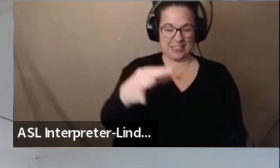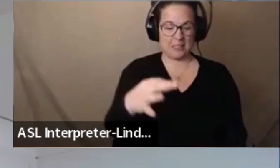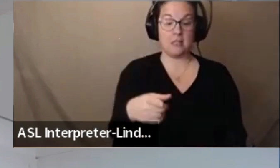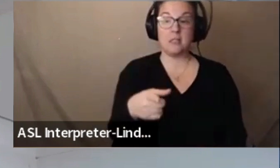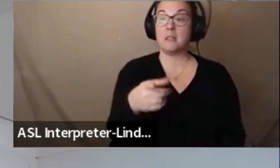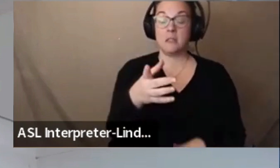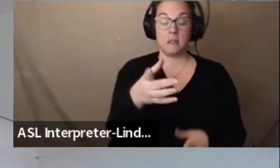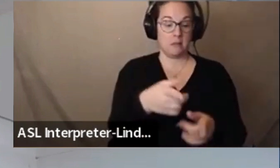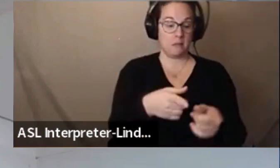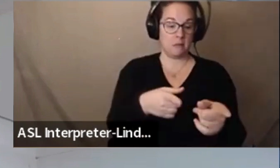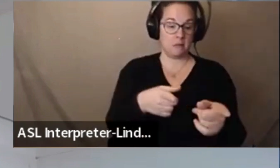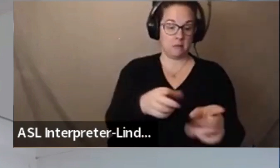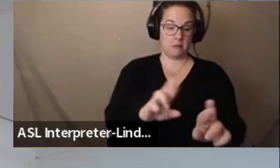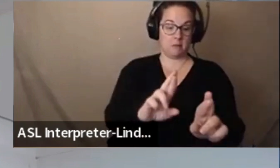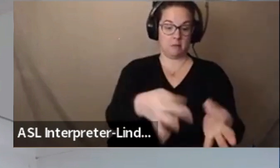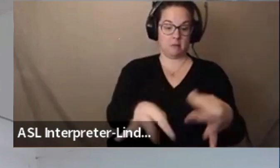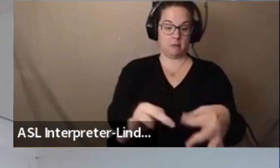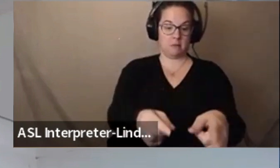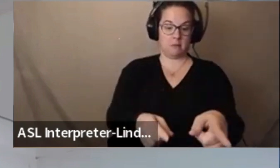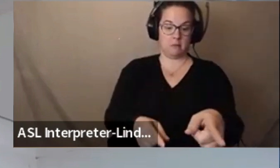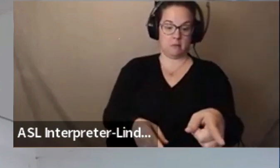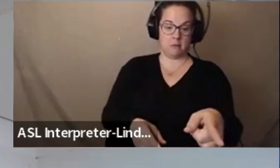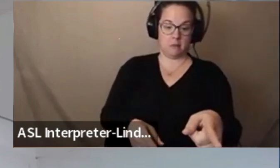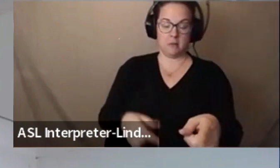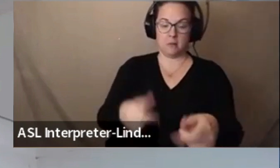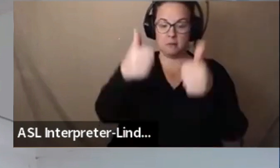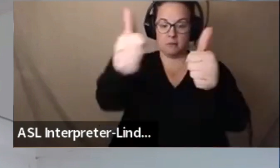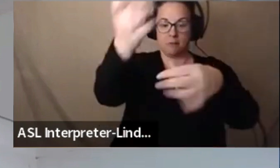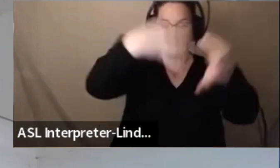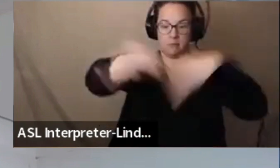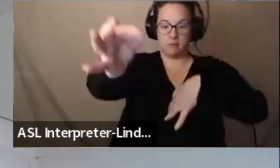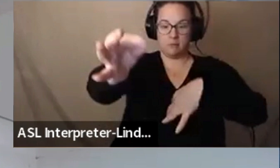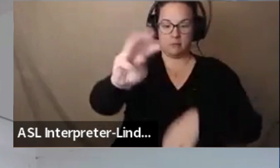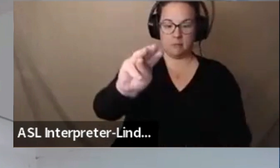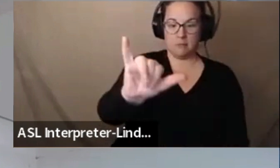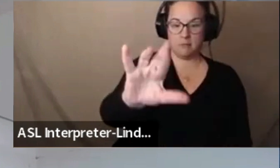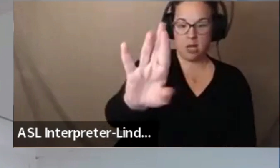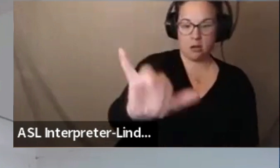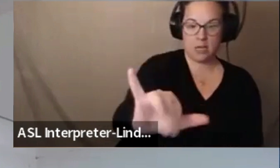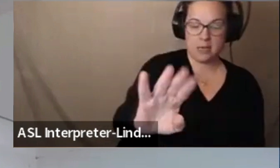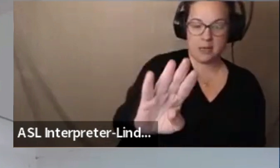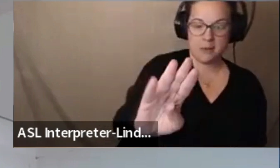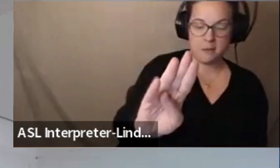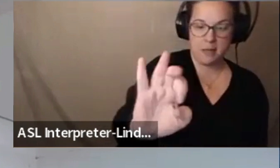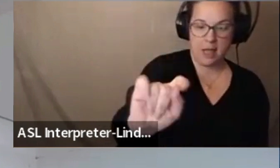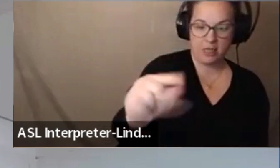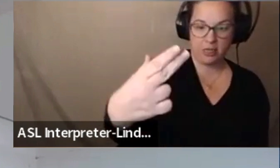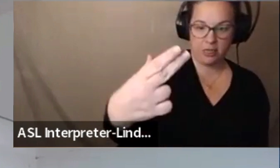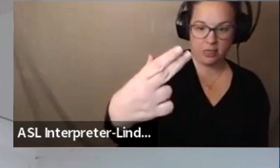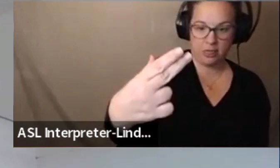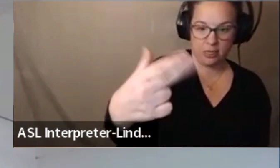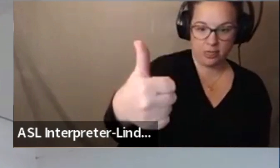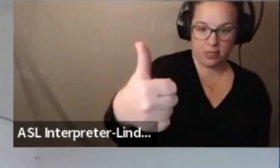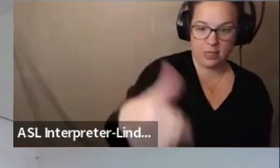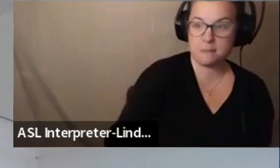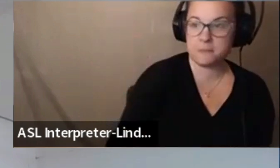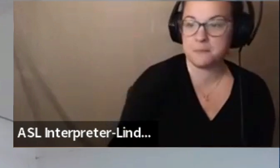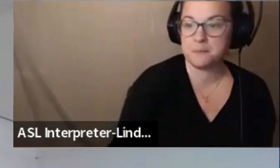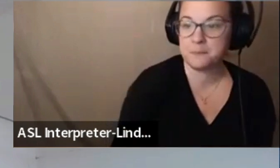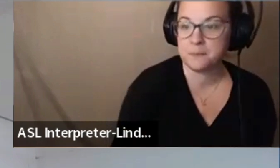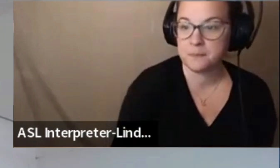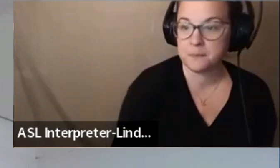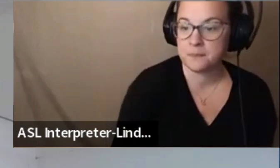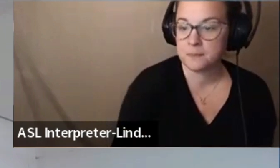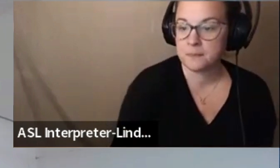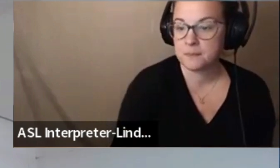So I just really wanted to give us that permission to go anywhere we want with this, because I really feel that Shakespeare gave